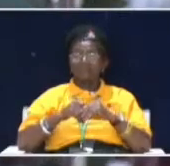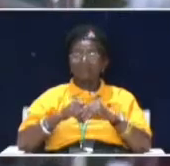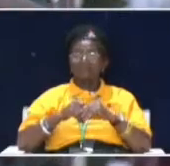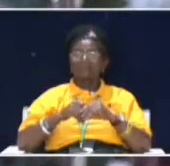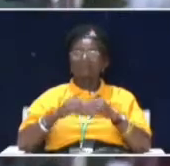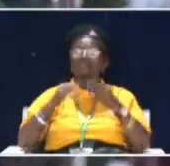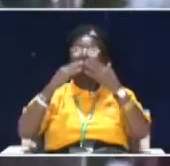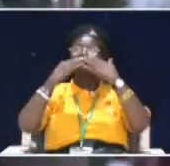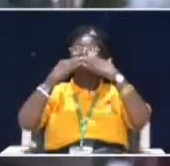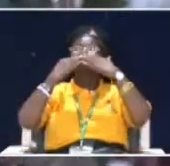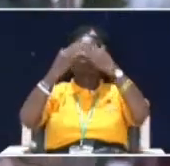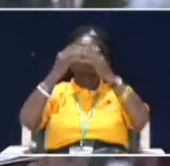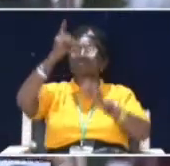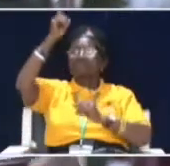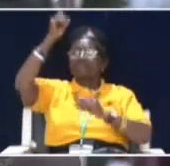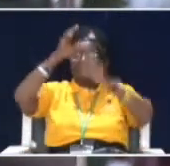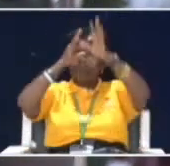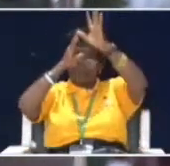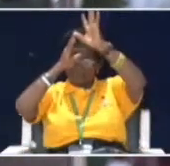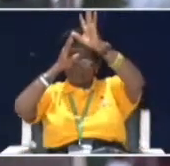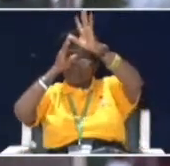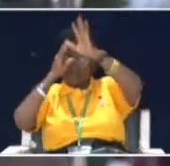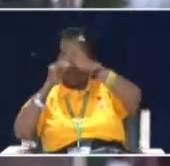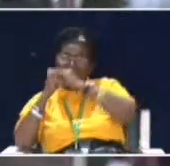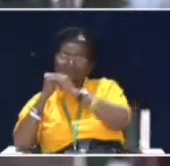Thank you, Father. Amen.